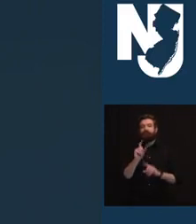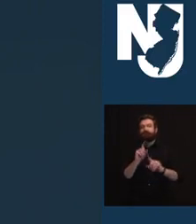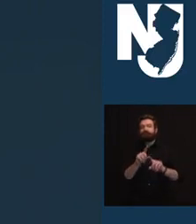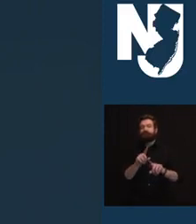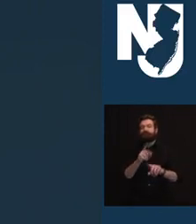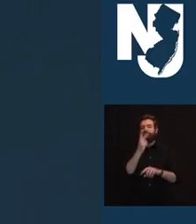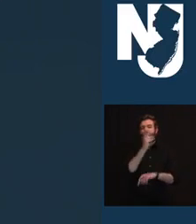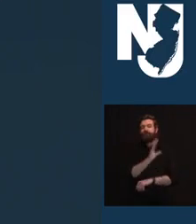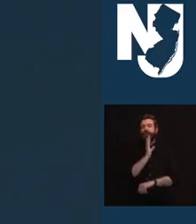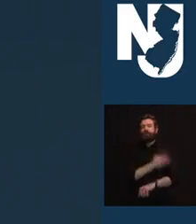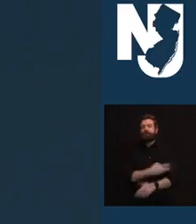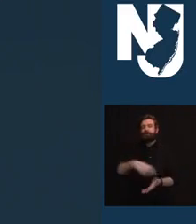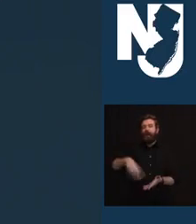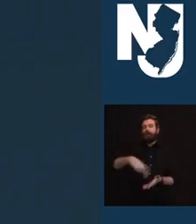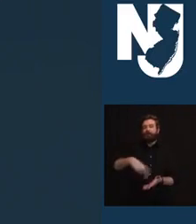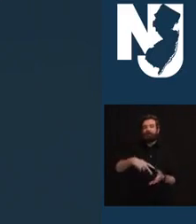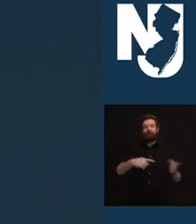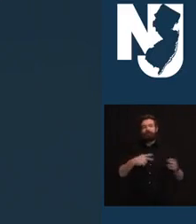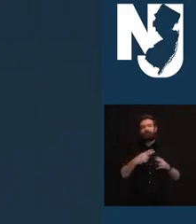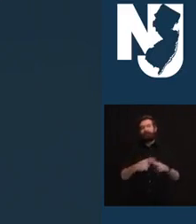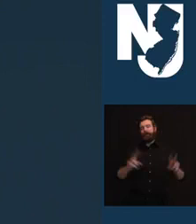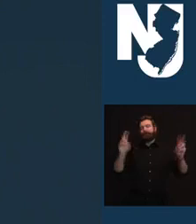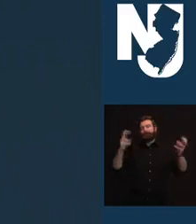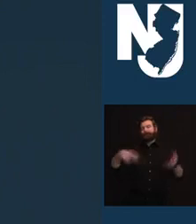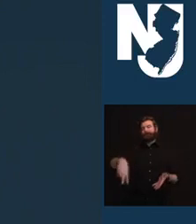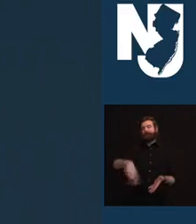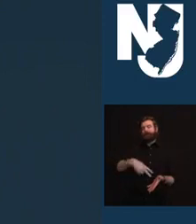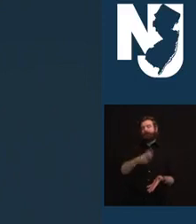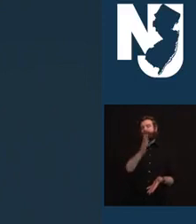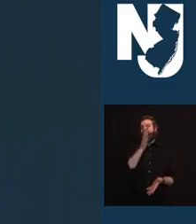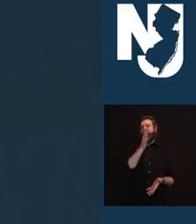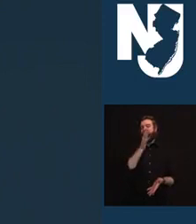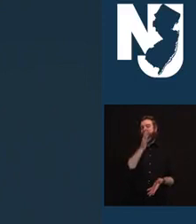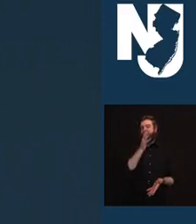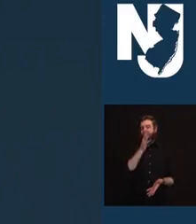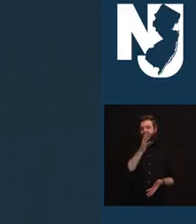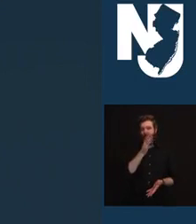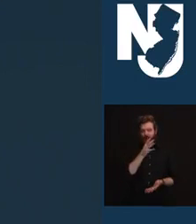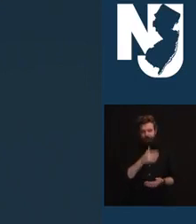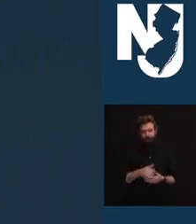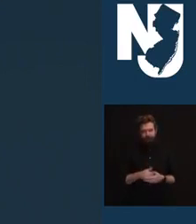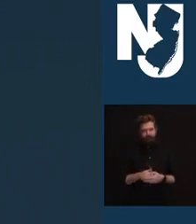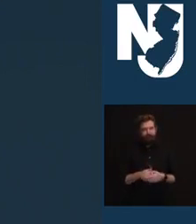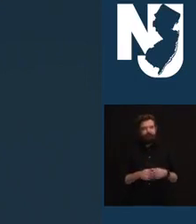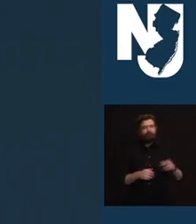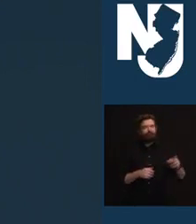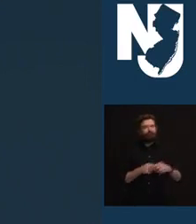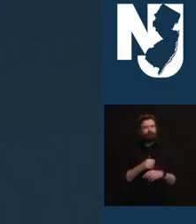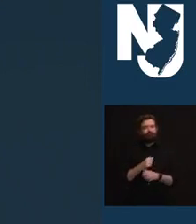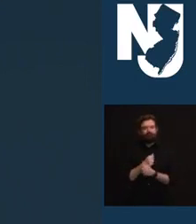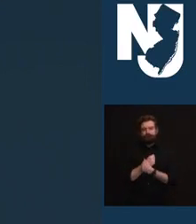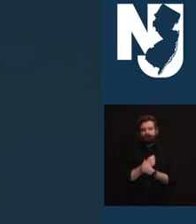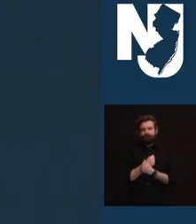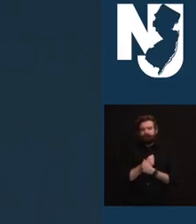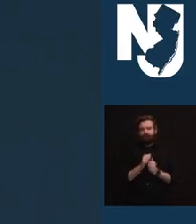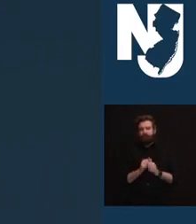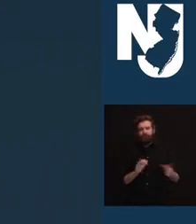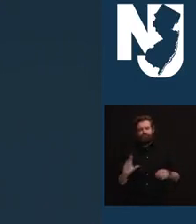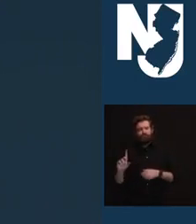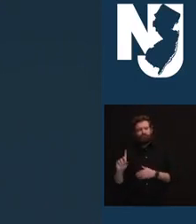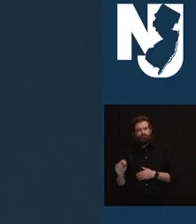mom. Or in a quiet moment, she might be at home relaxing with her beloved dog, Lacey, at her side. Tammy